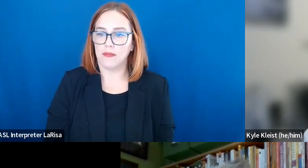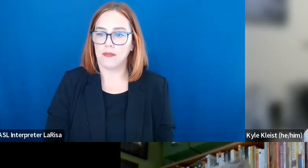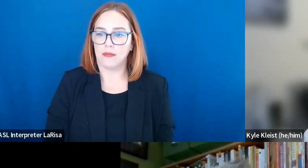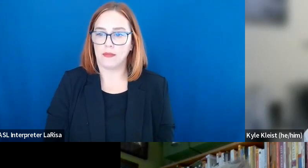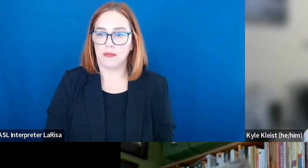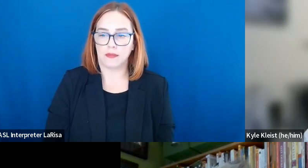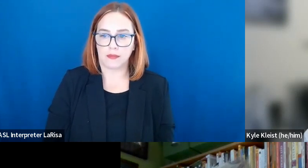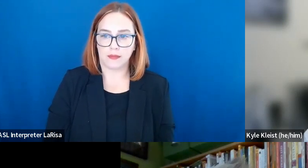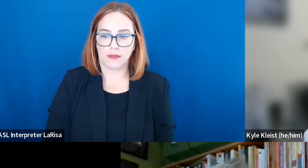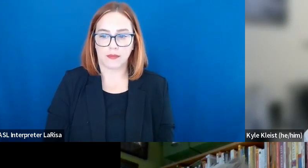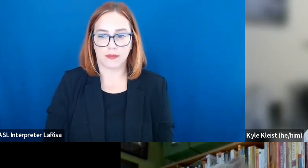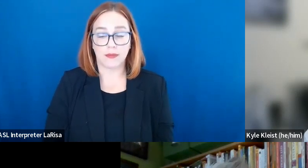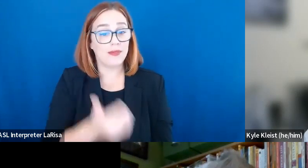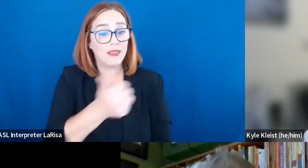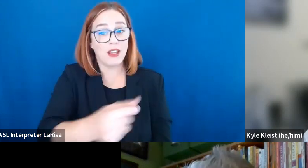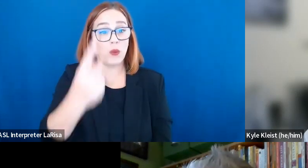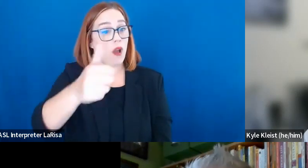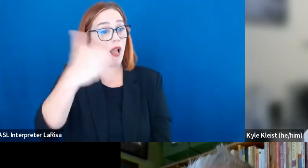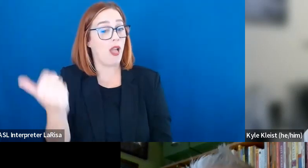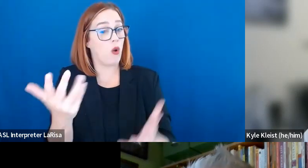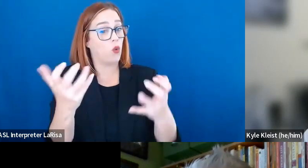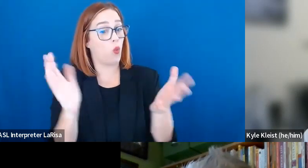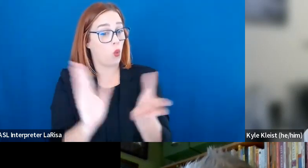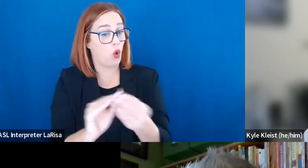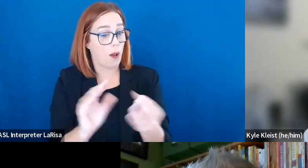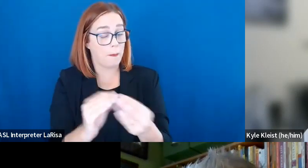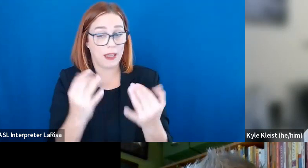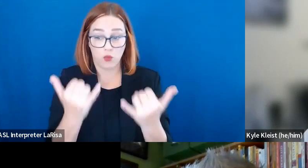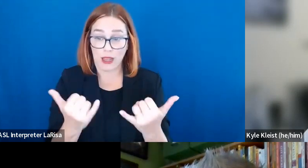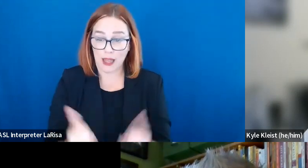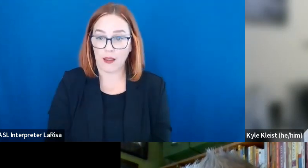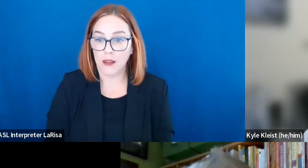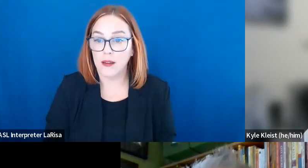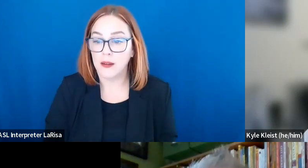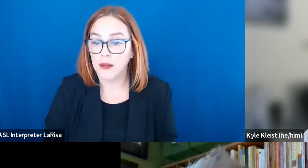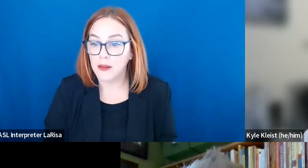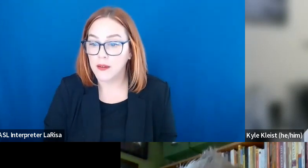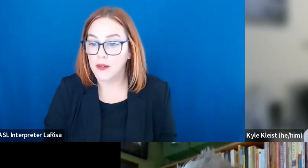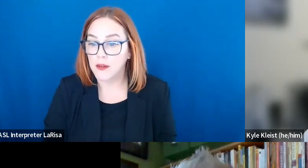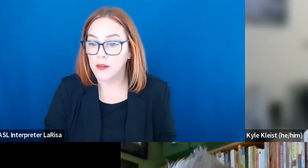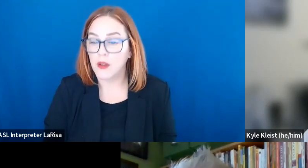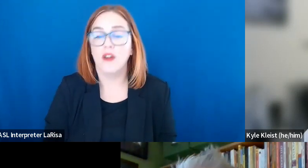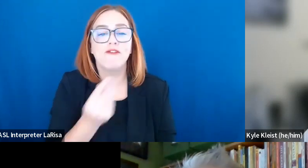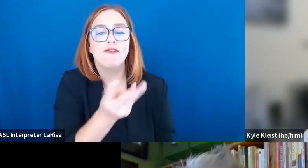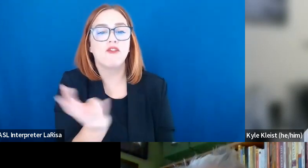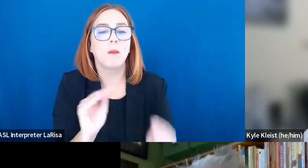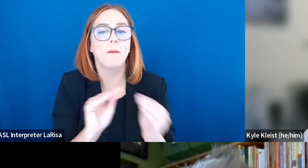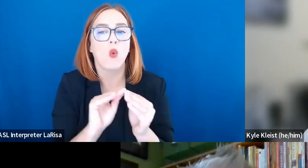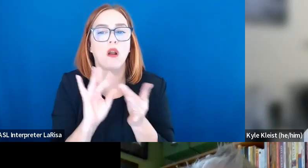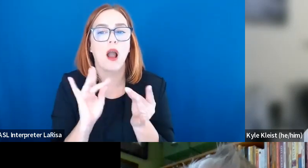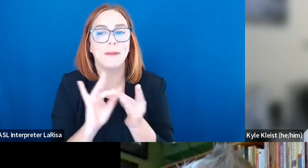Terrific. Anybody else want to say anything at this point? We have a few more comments in Oh,